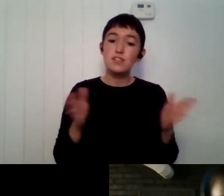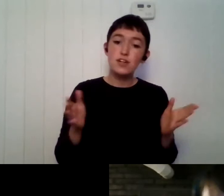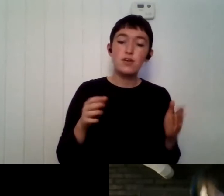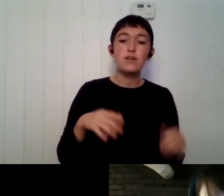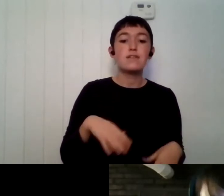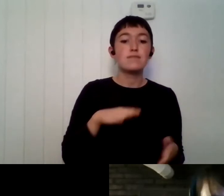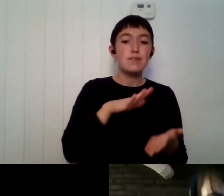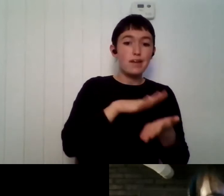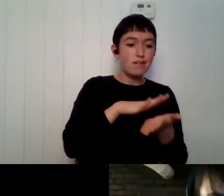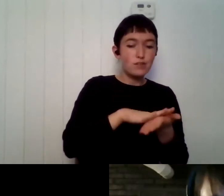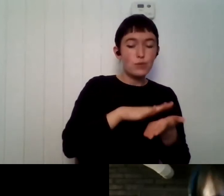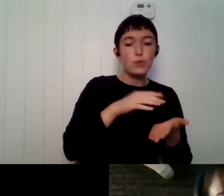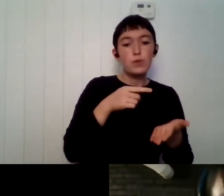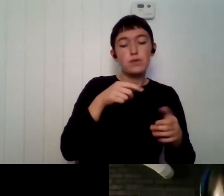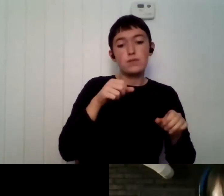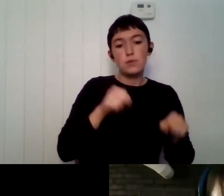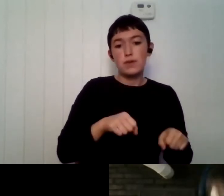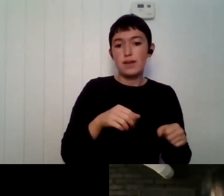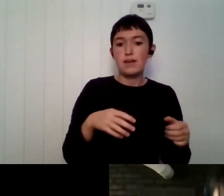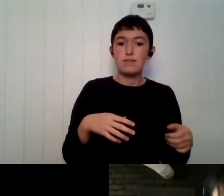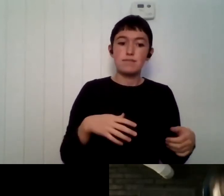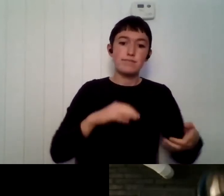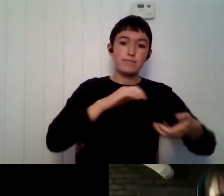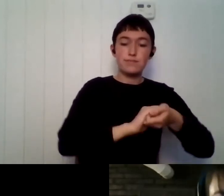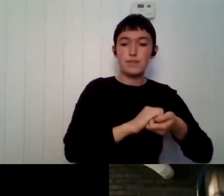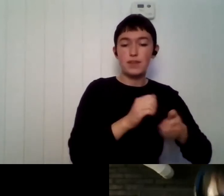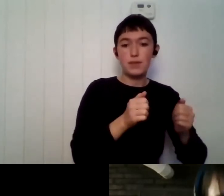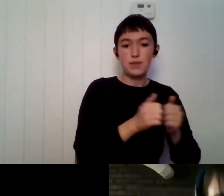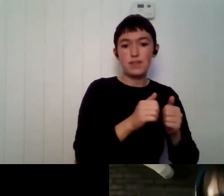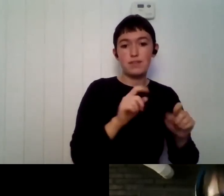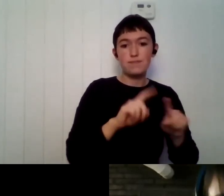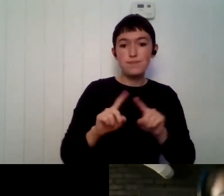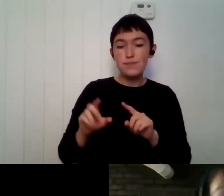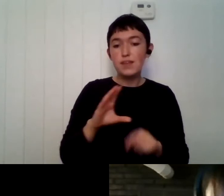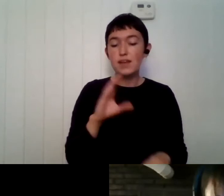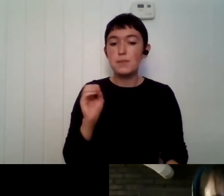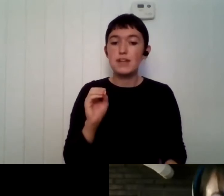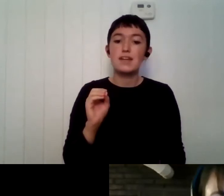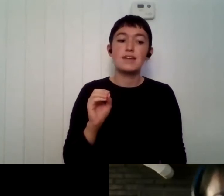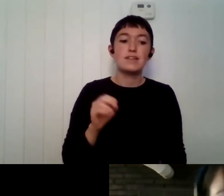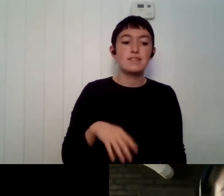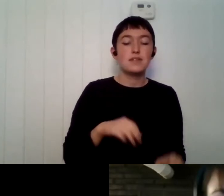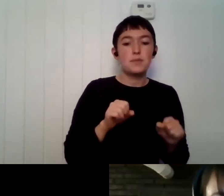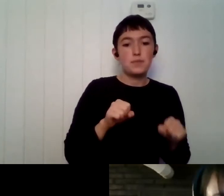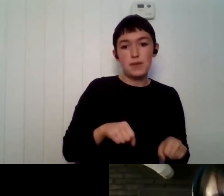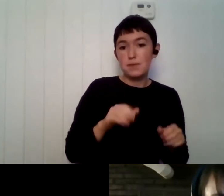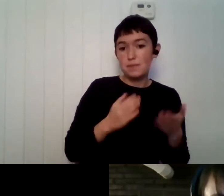also form collaborations with all sorts of other companies, perhaps to get access to this